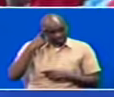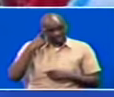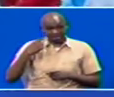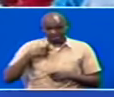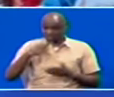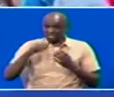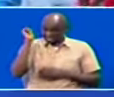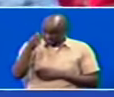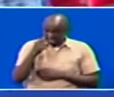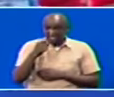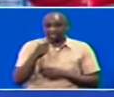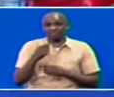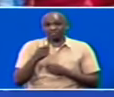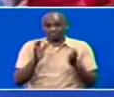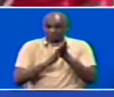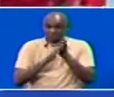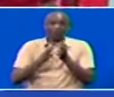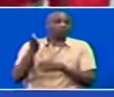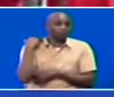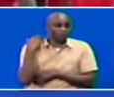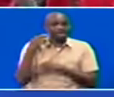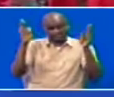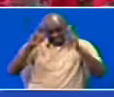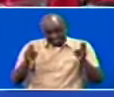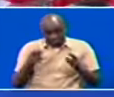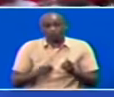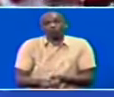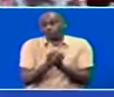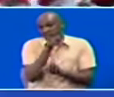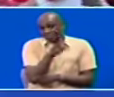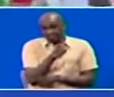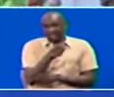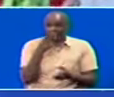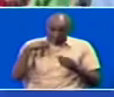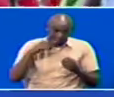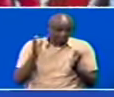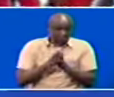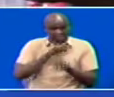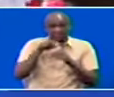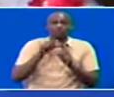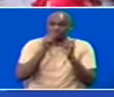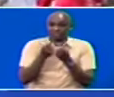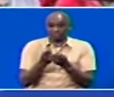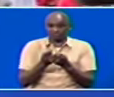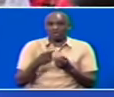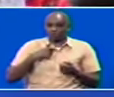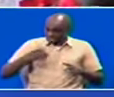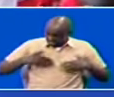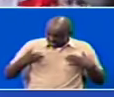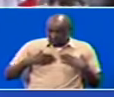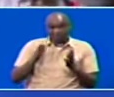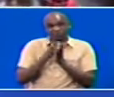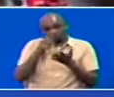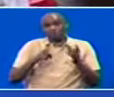progress came in because of being a former international volleyballer, having played for the national team. We are very pleased that we've been